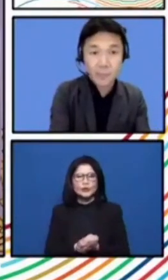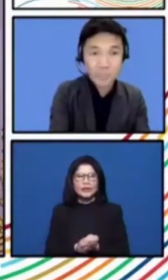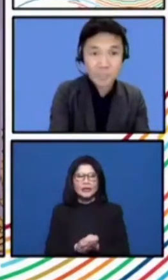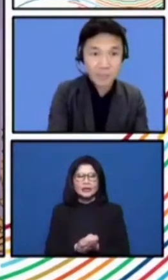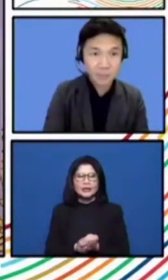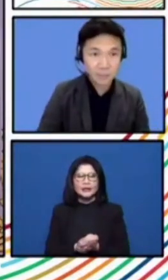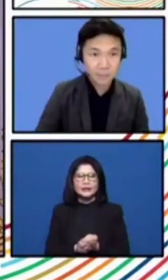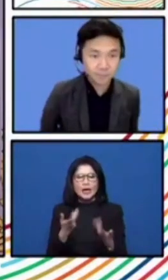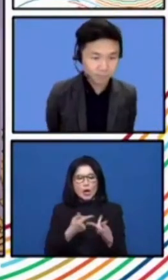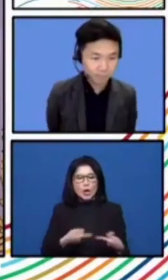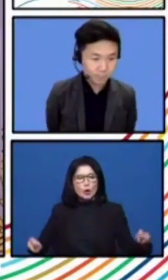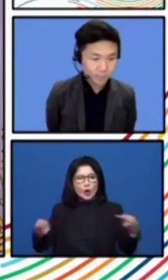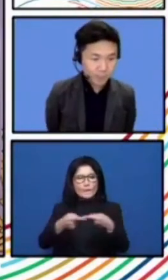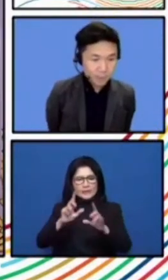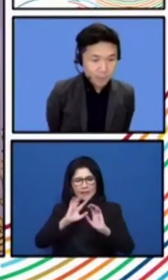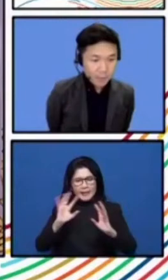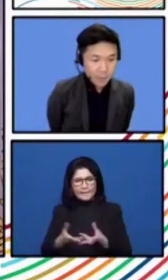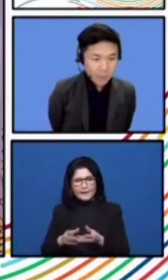pwds